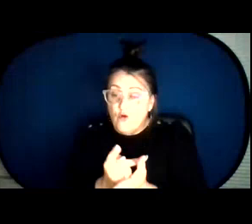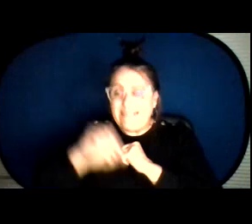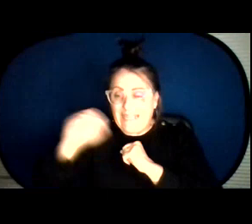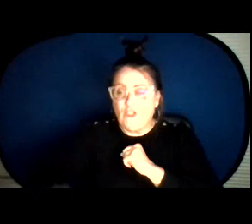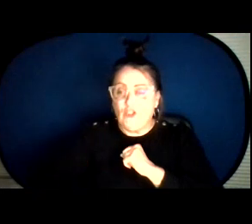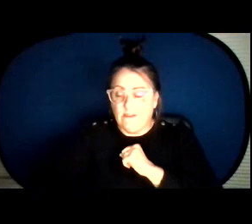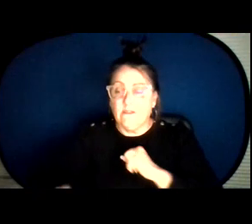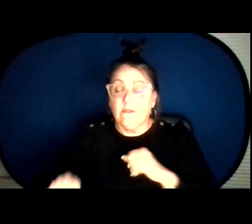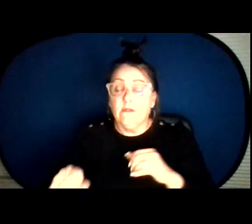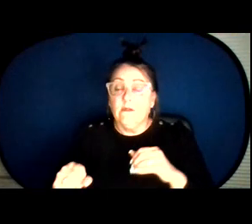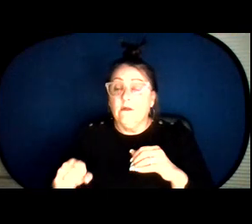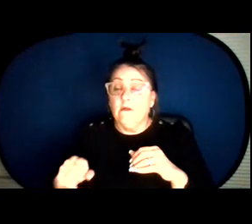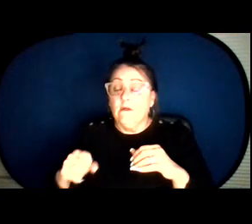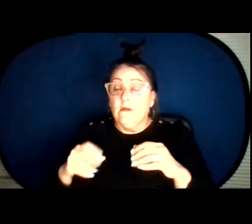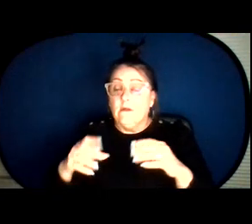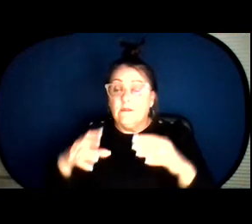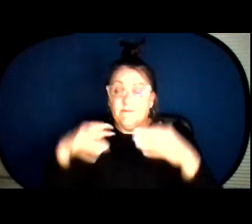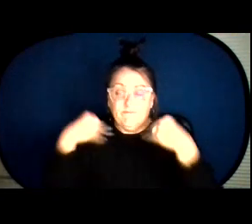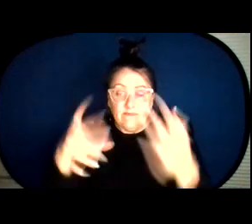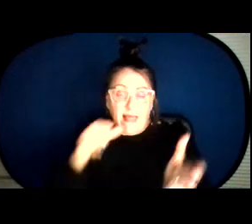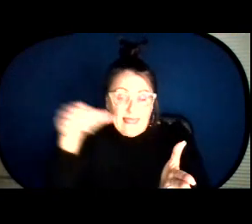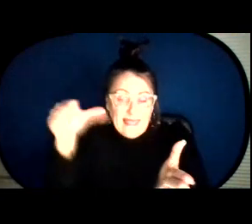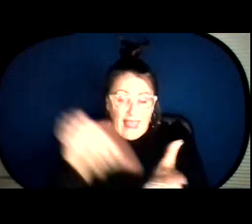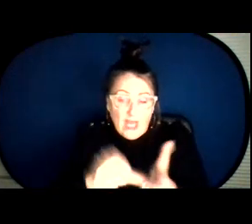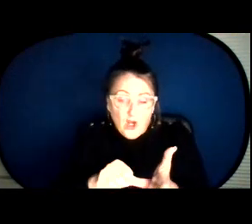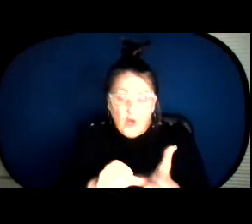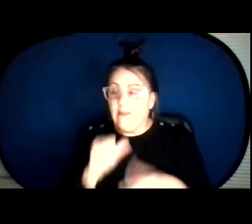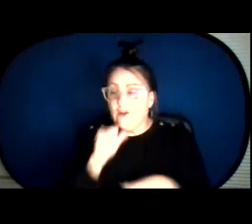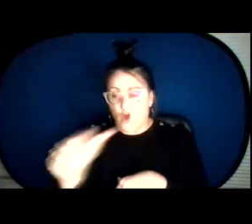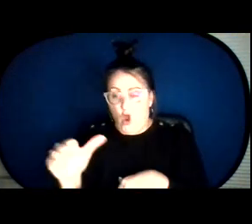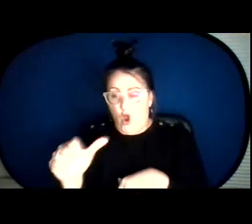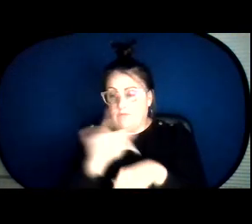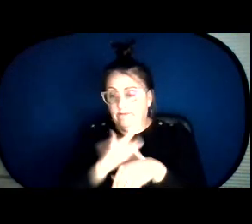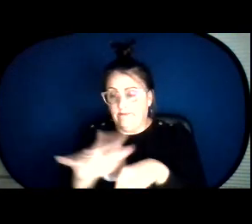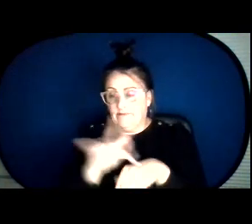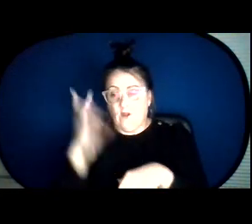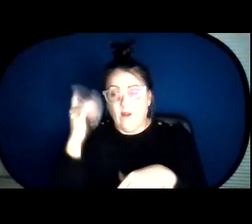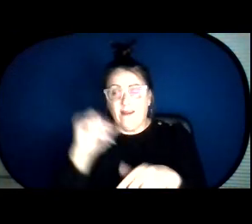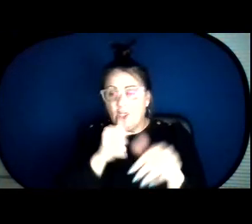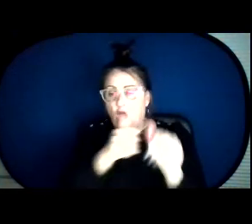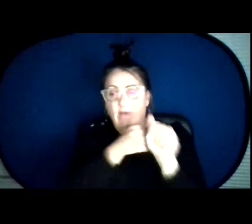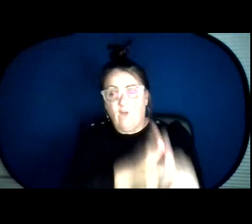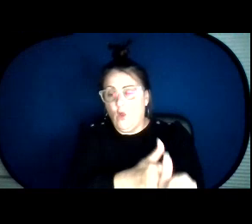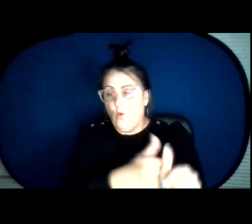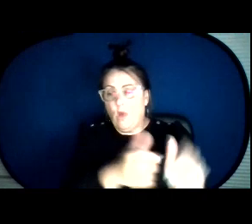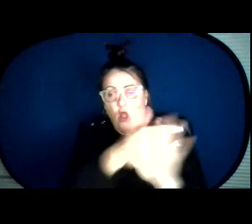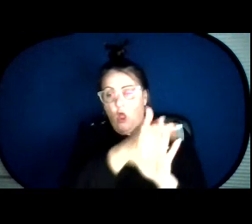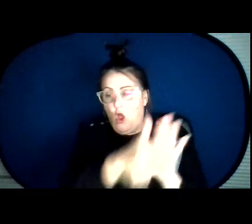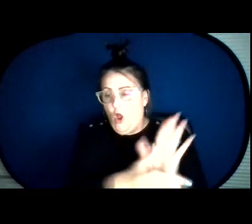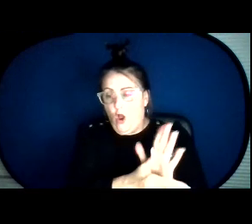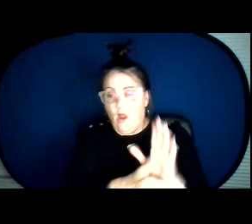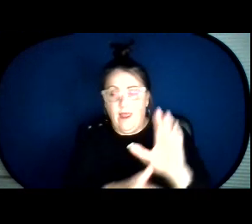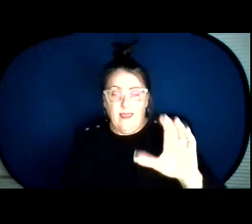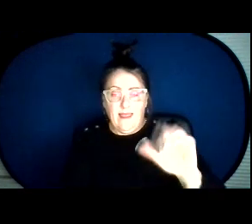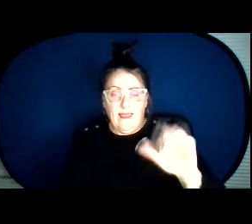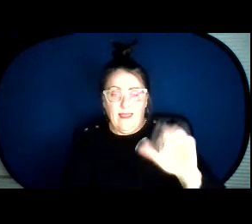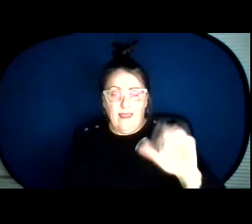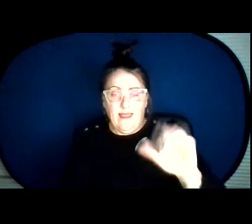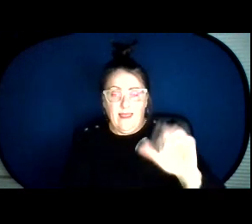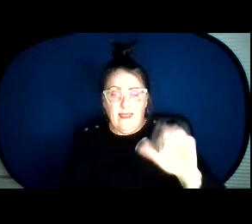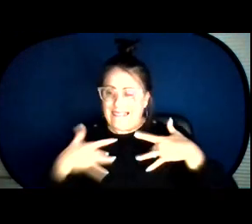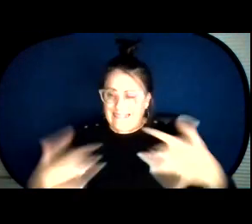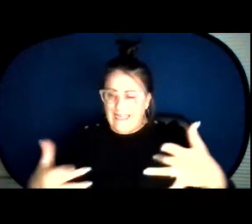of issuing ineligibility notices that are issued due to noncompliance with the law, Caltrans has been accused of intentionally